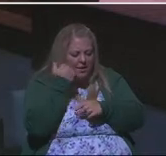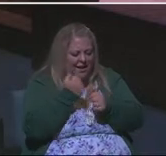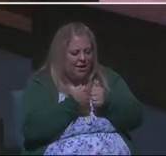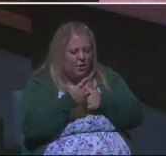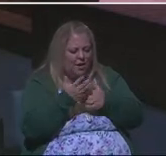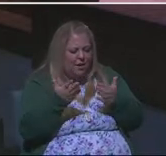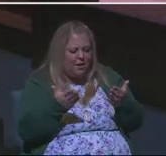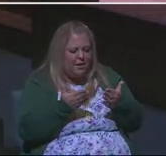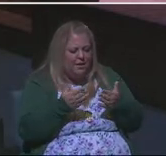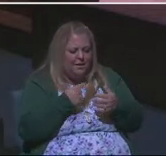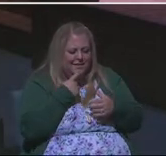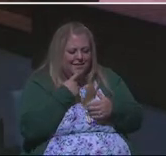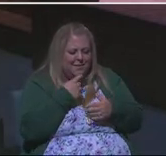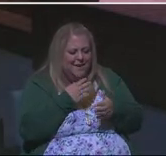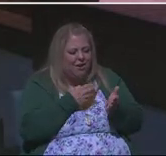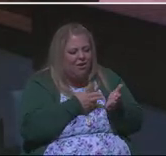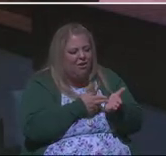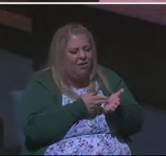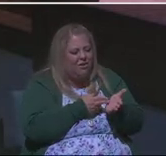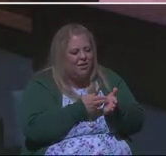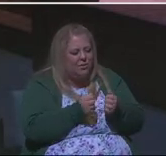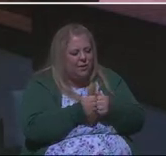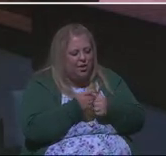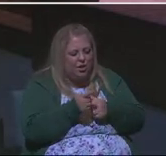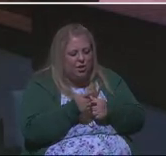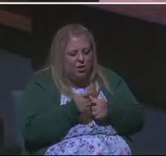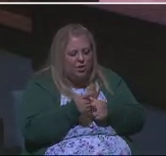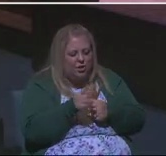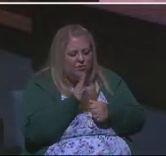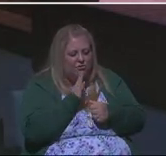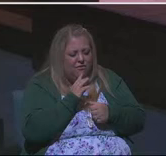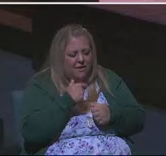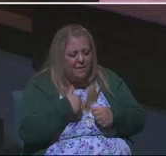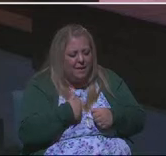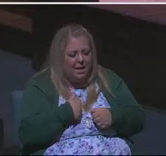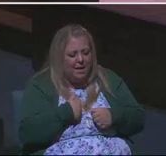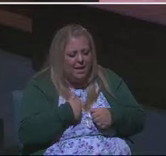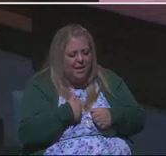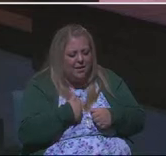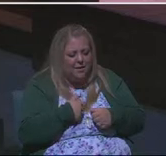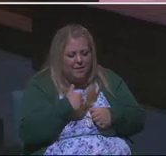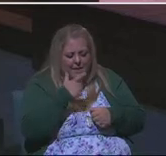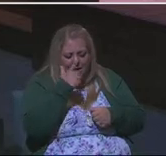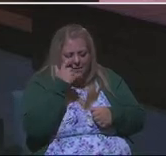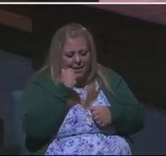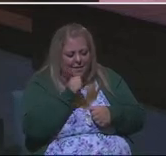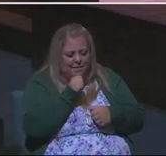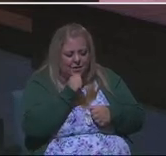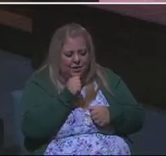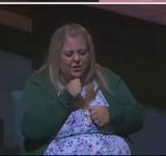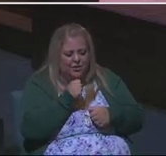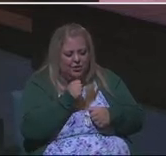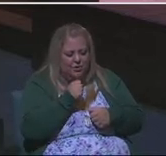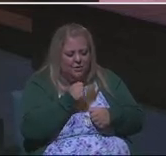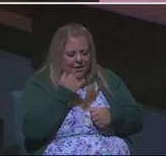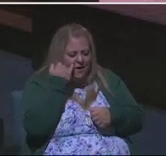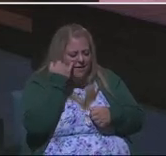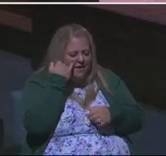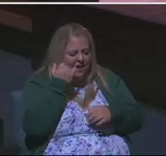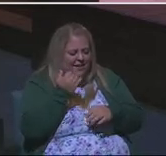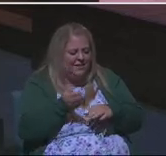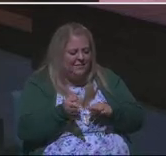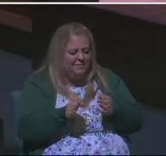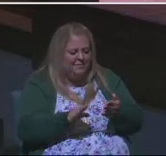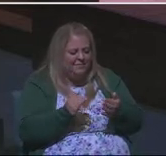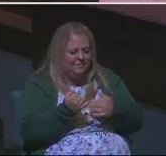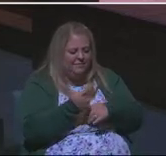preacher, I'll be honest with you. You're talking to me. Because I'm not sure that if I died today, I'm not sure what